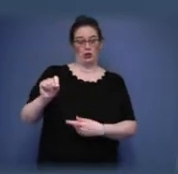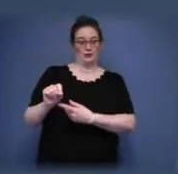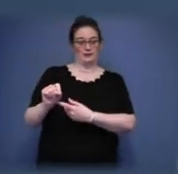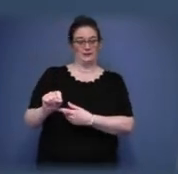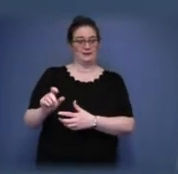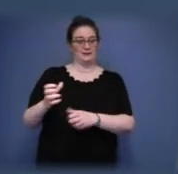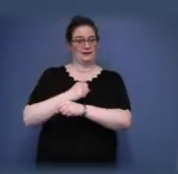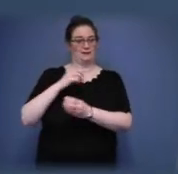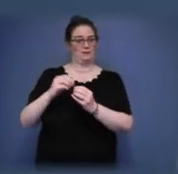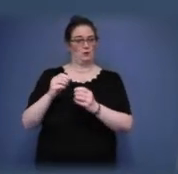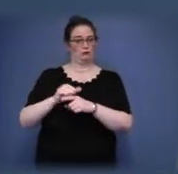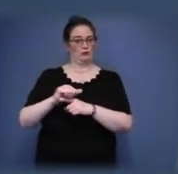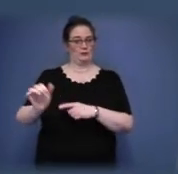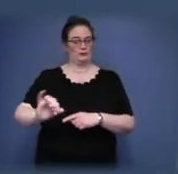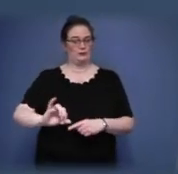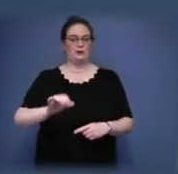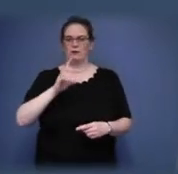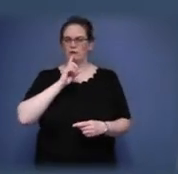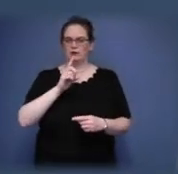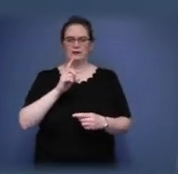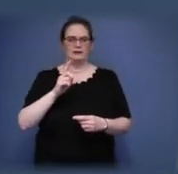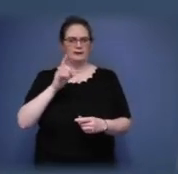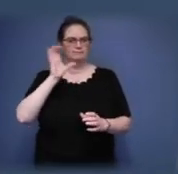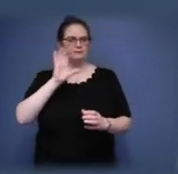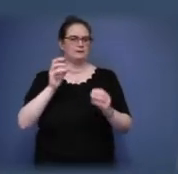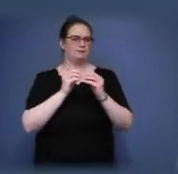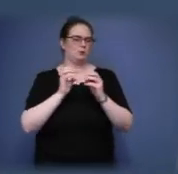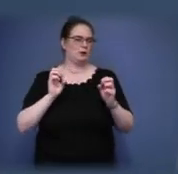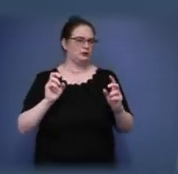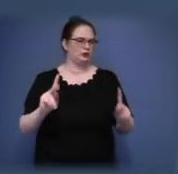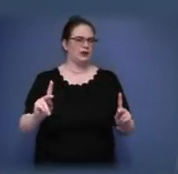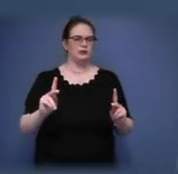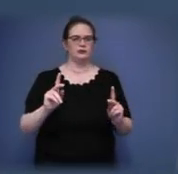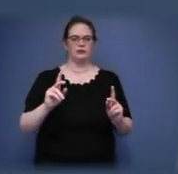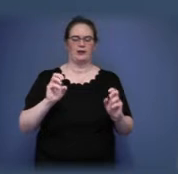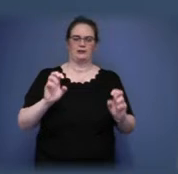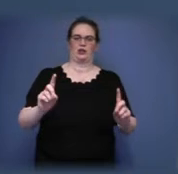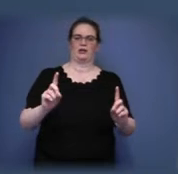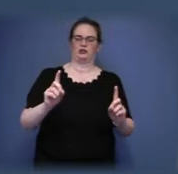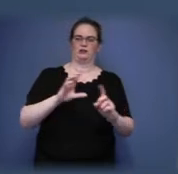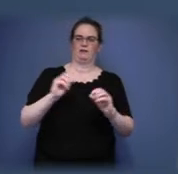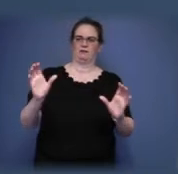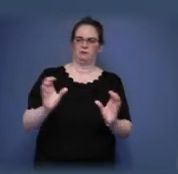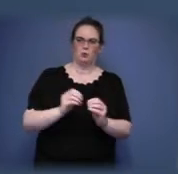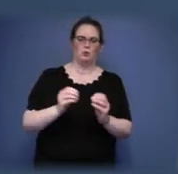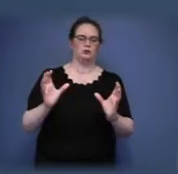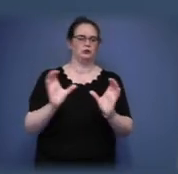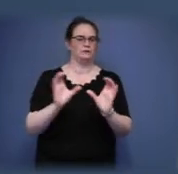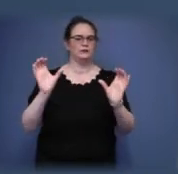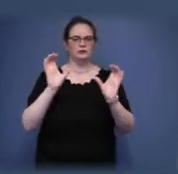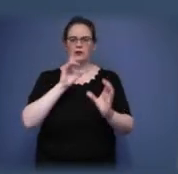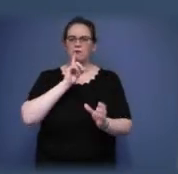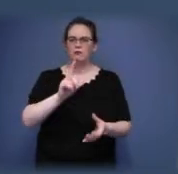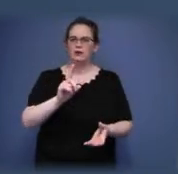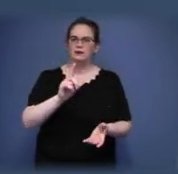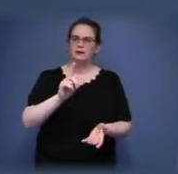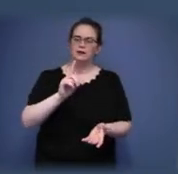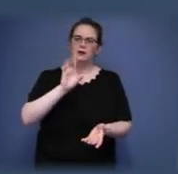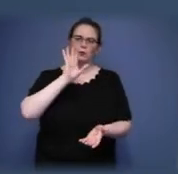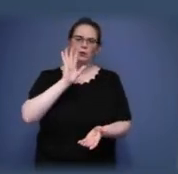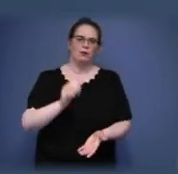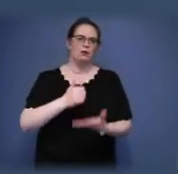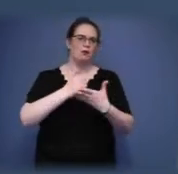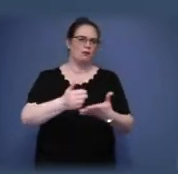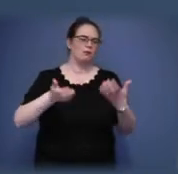and we can really seek further education and certifications and things that really will help